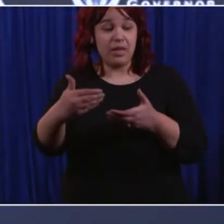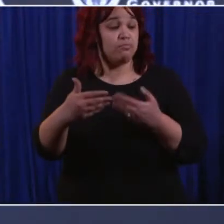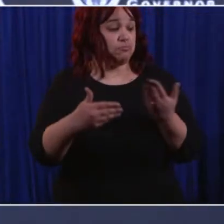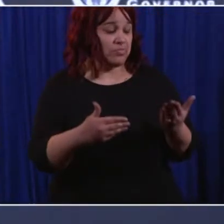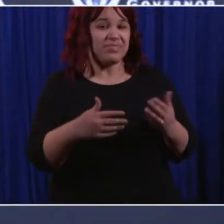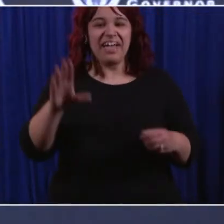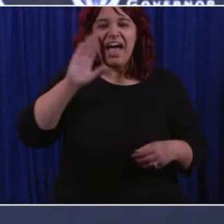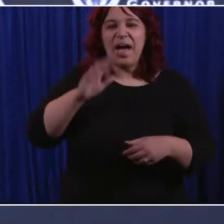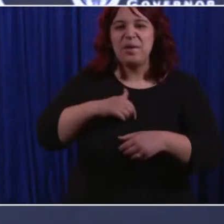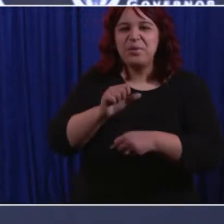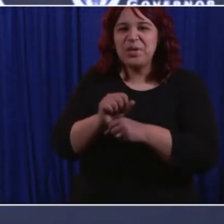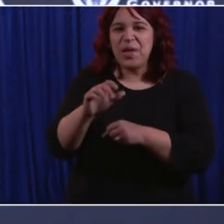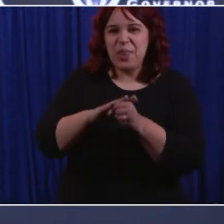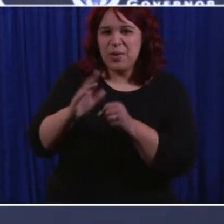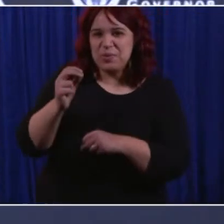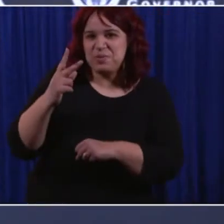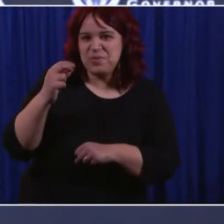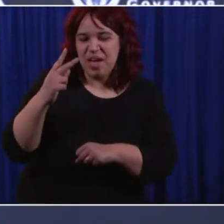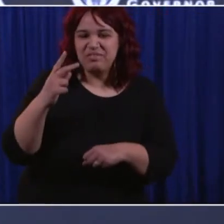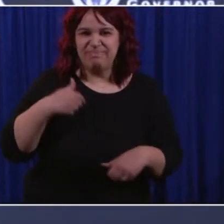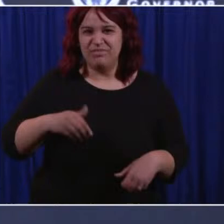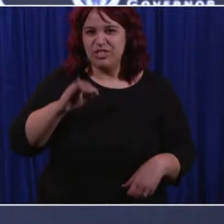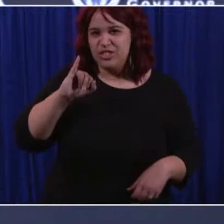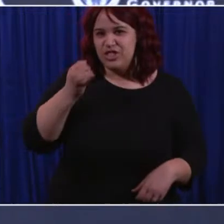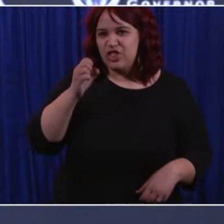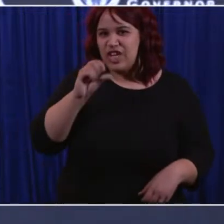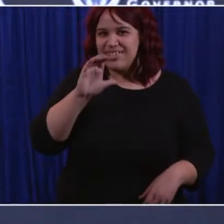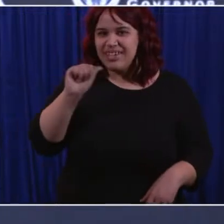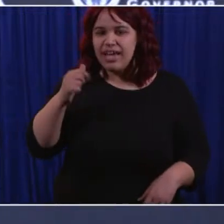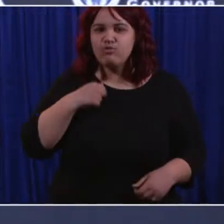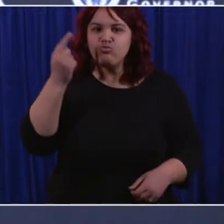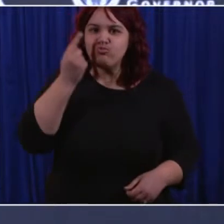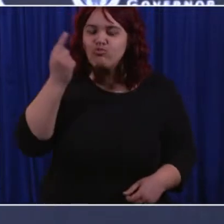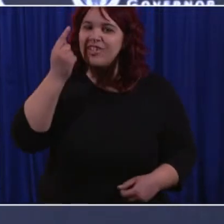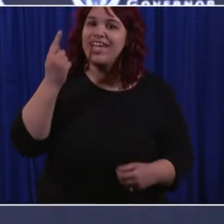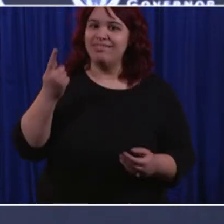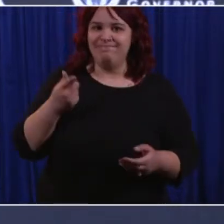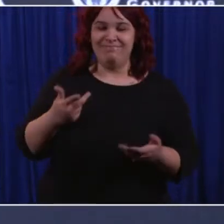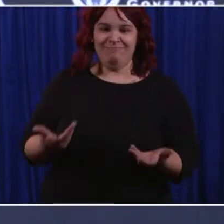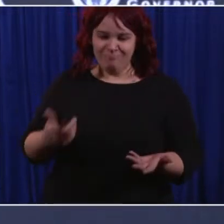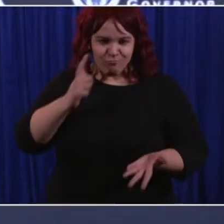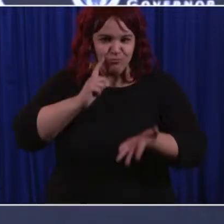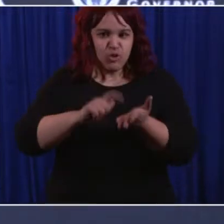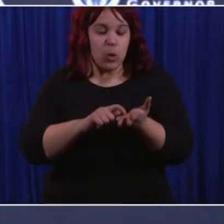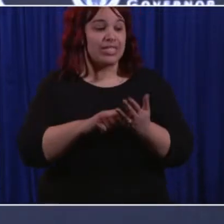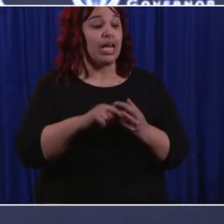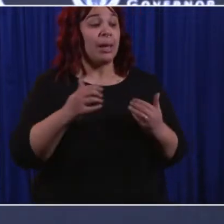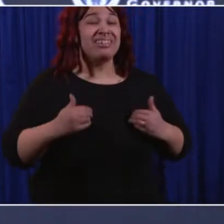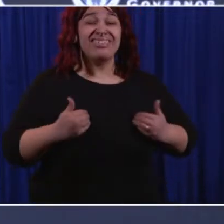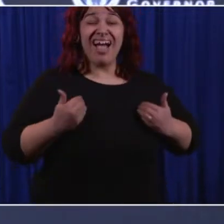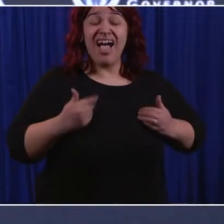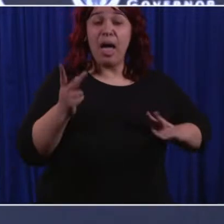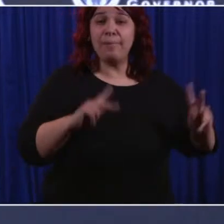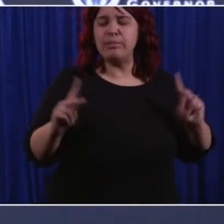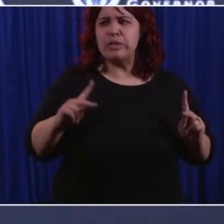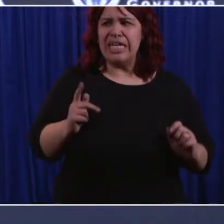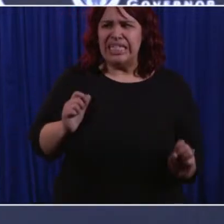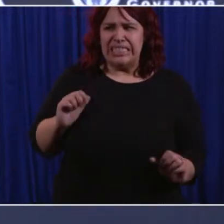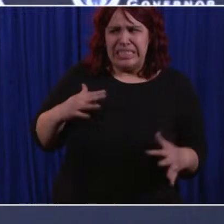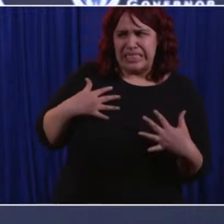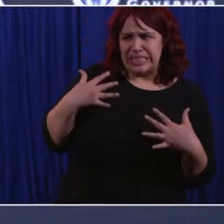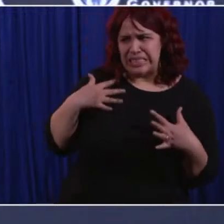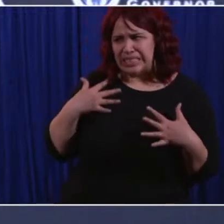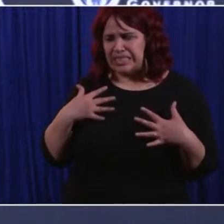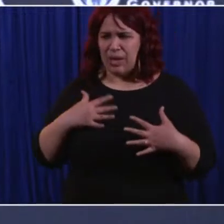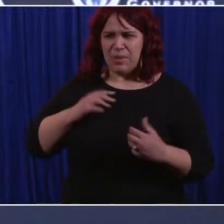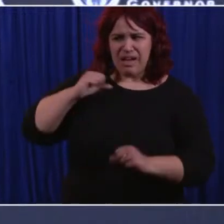12. How is the state working to overcome vaccine hesitancy when it comes to that younger population that's going to be eligible come 11 days